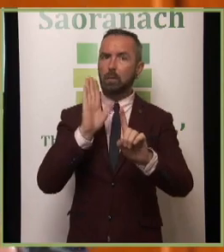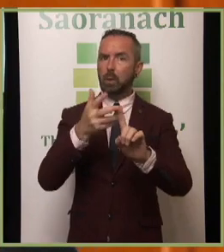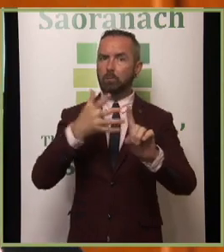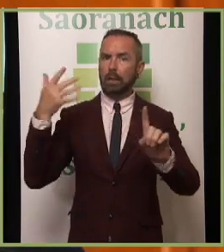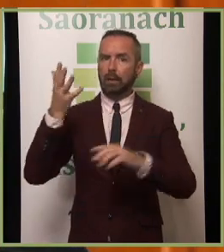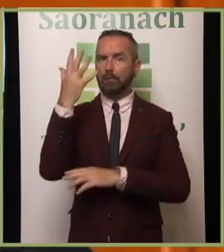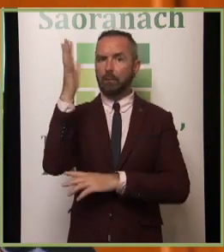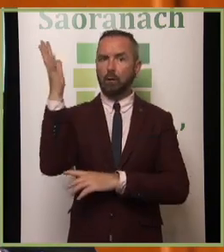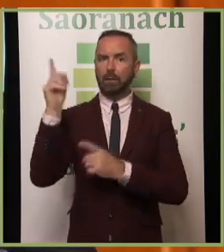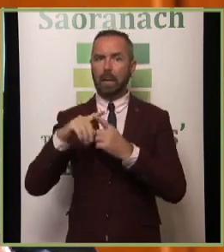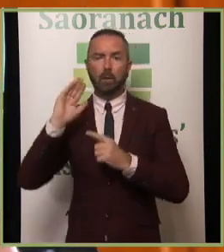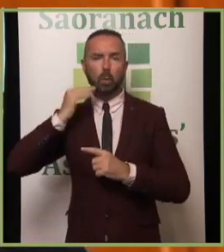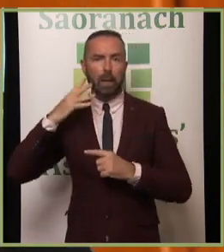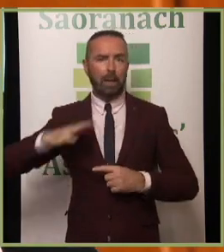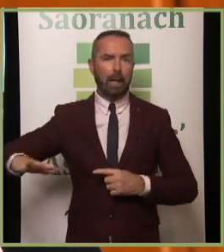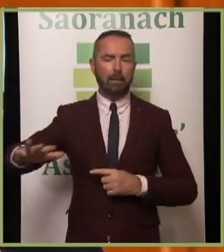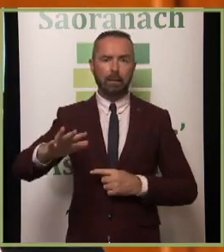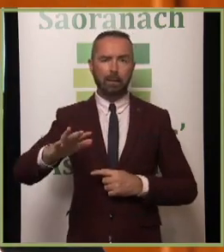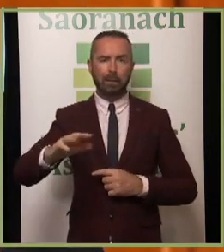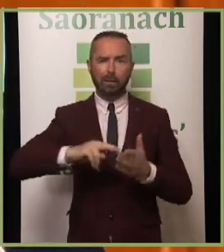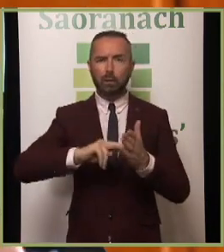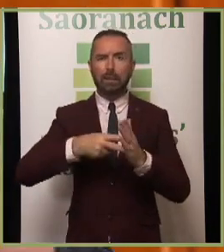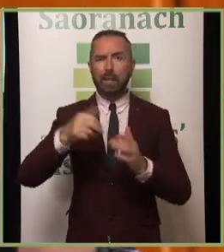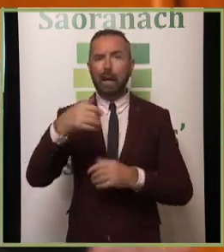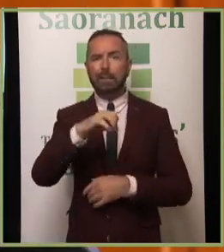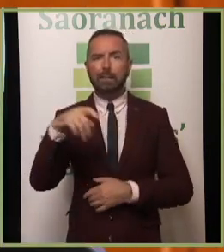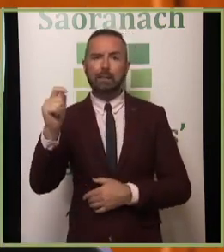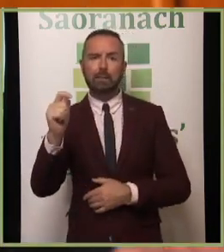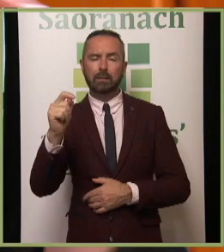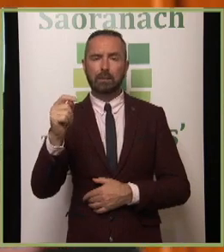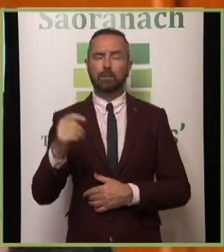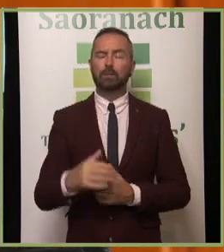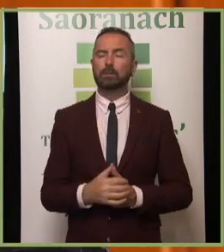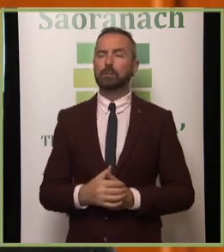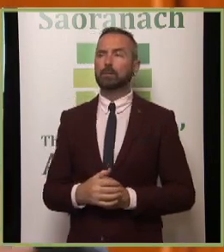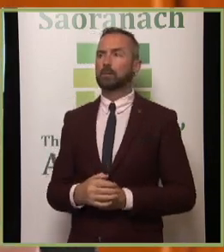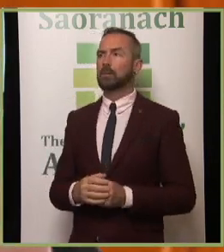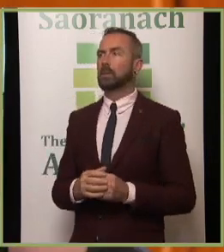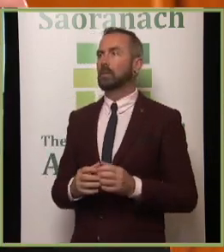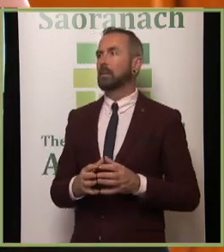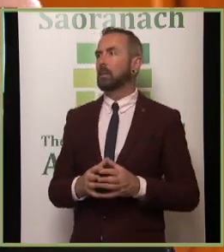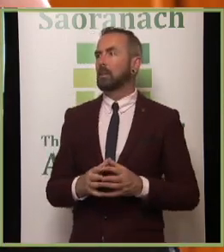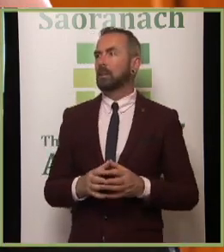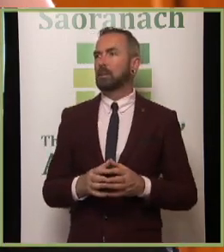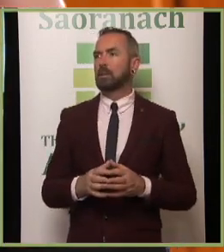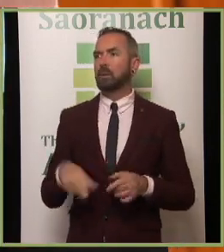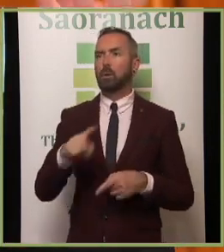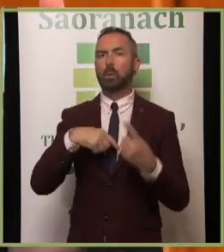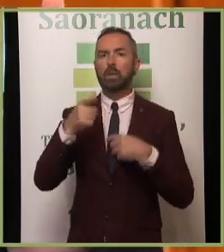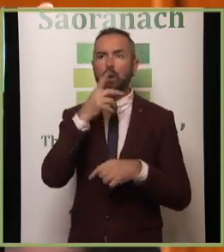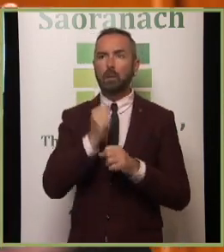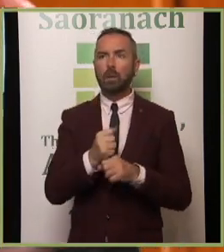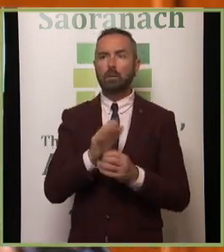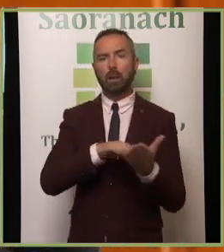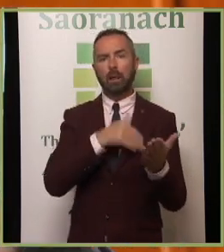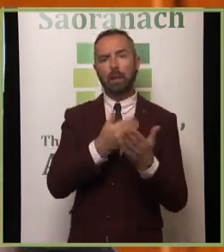forests and our boglands are a strategic asset. So you're talking about the Our House Agreement and given nature legal rights. We're talking about these